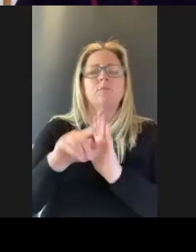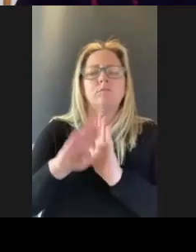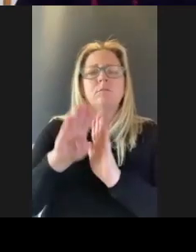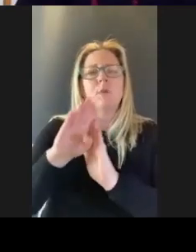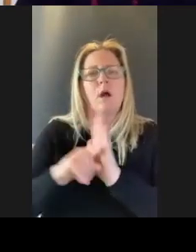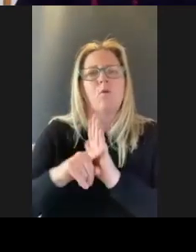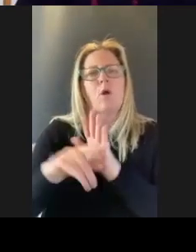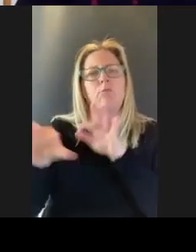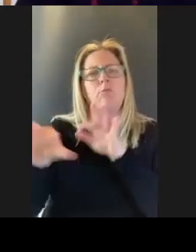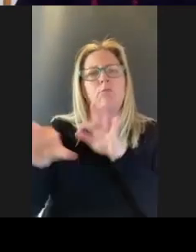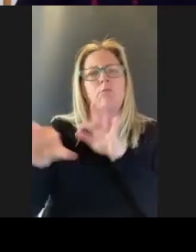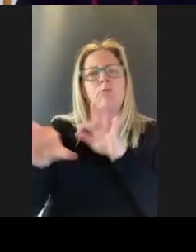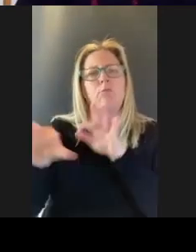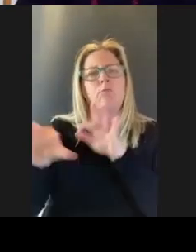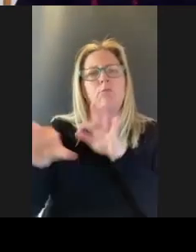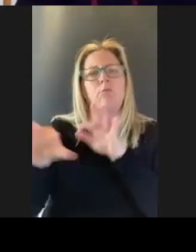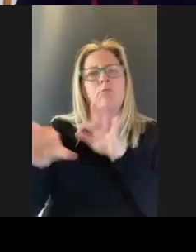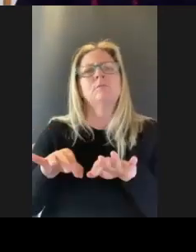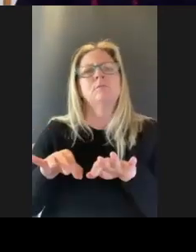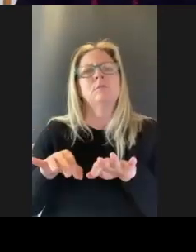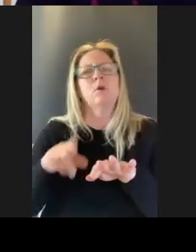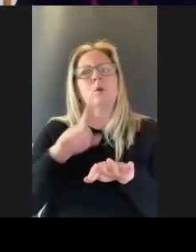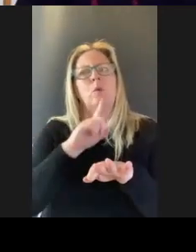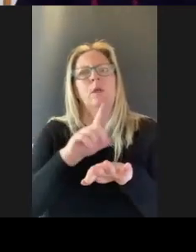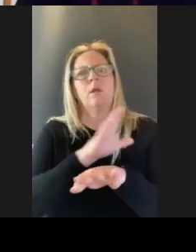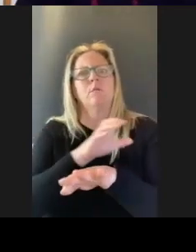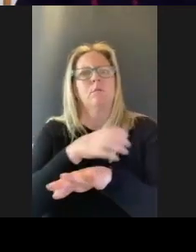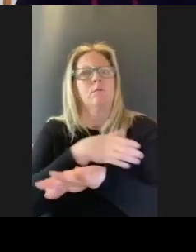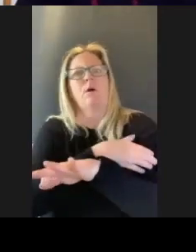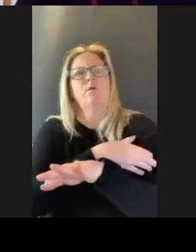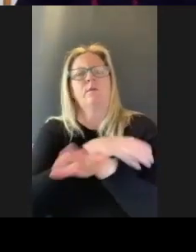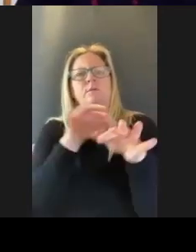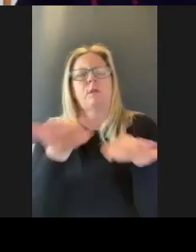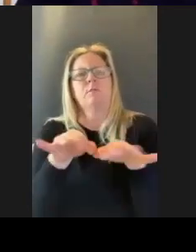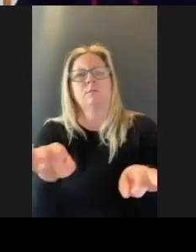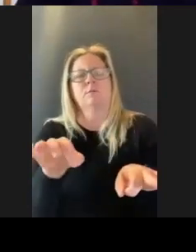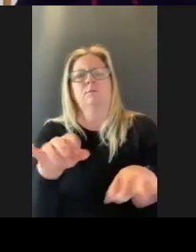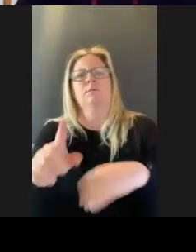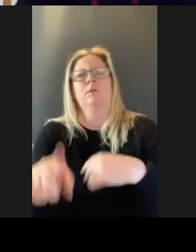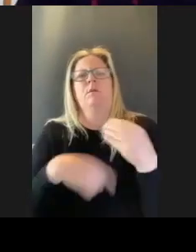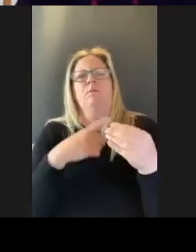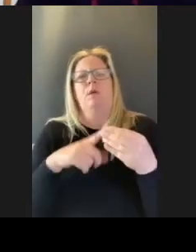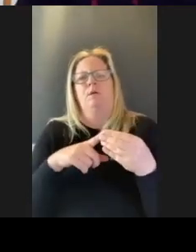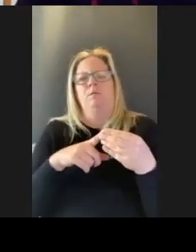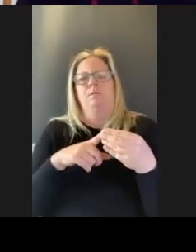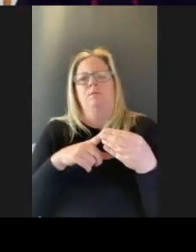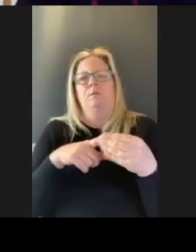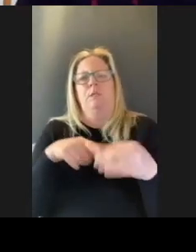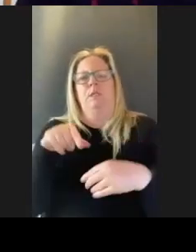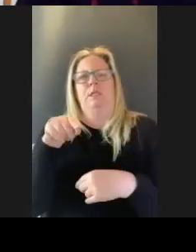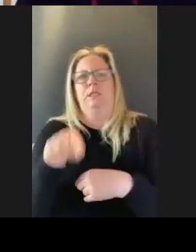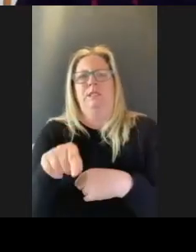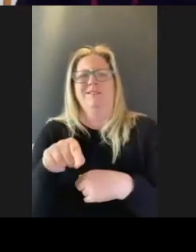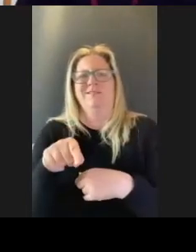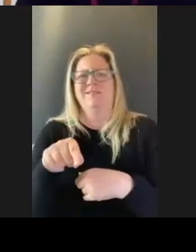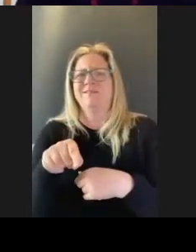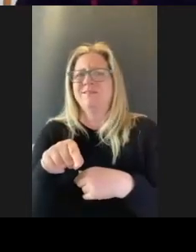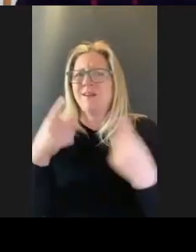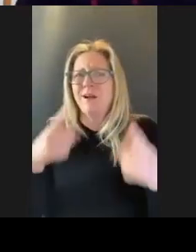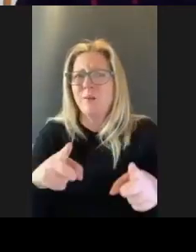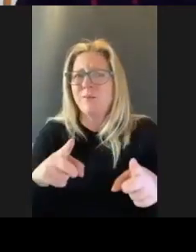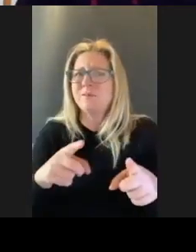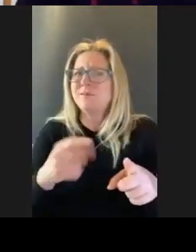you're made a very powerful statement regarding this is by no accident.